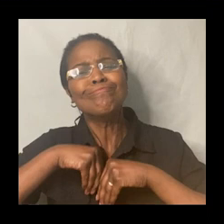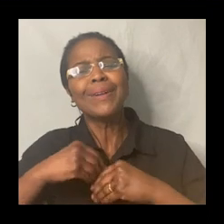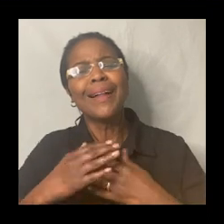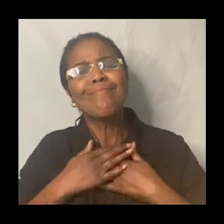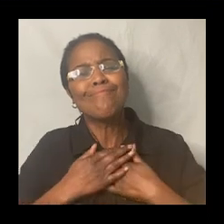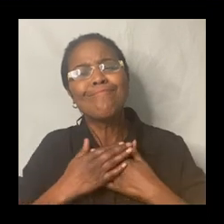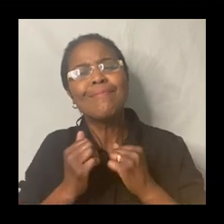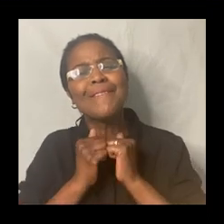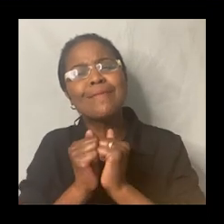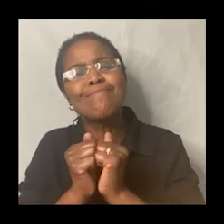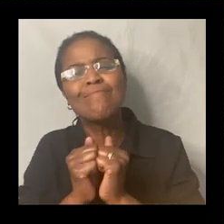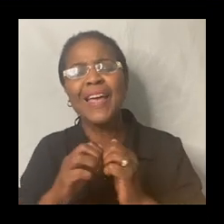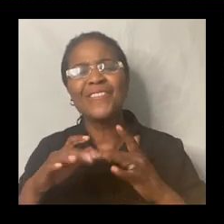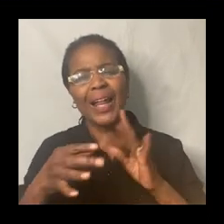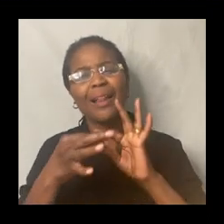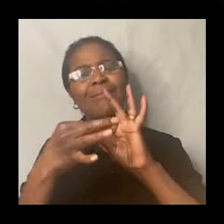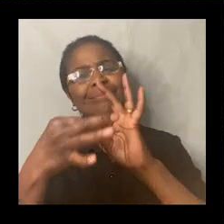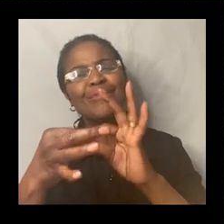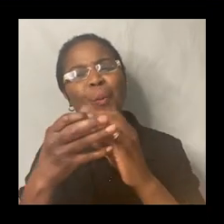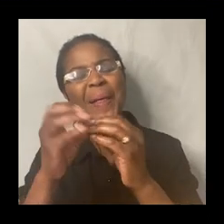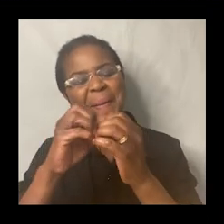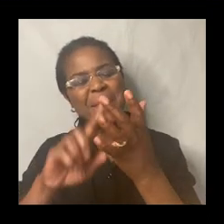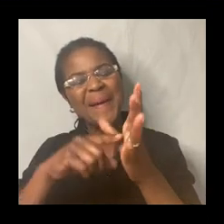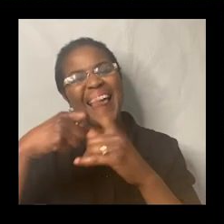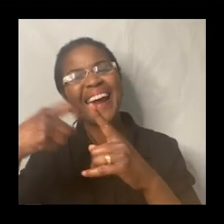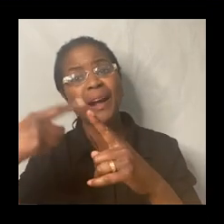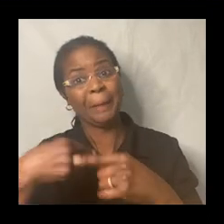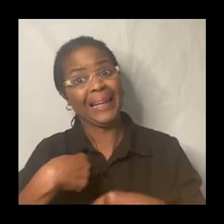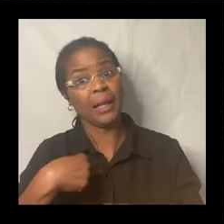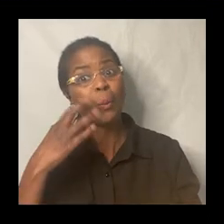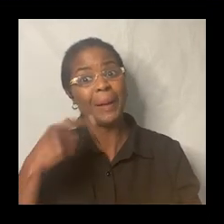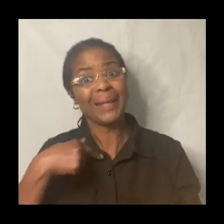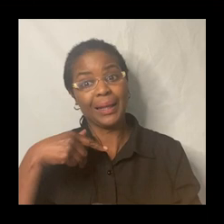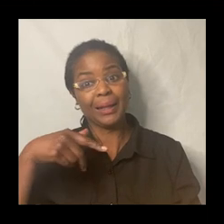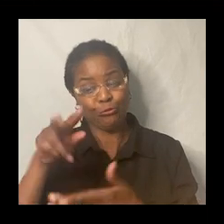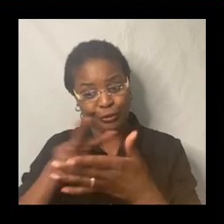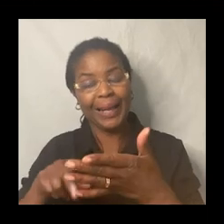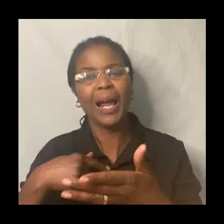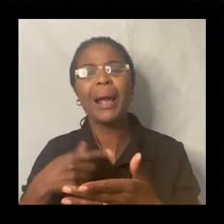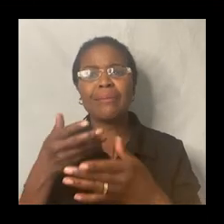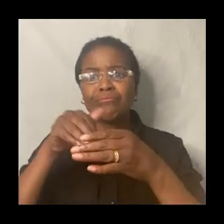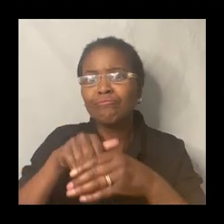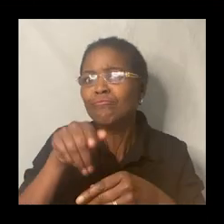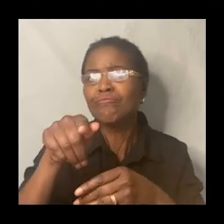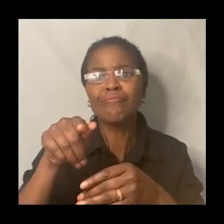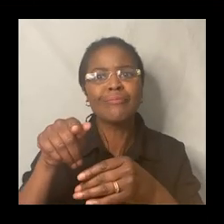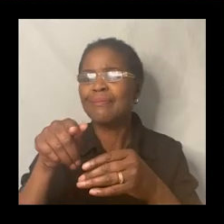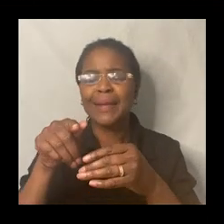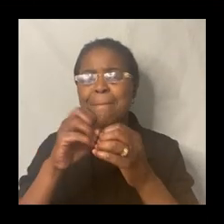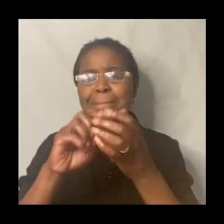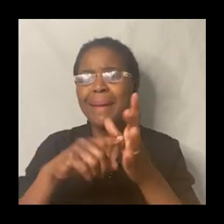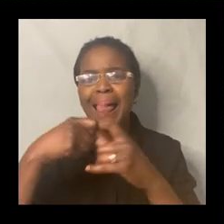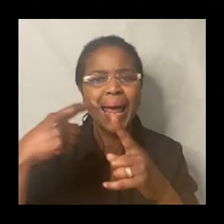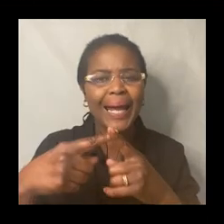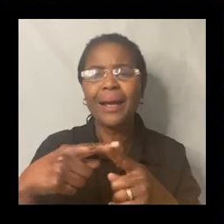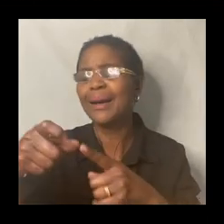of an affinity. I mean, I certainly did at that age. I was into Blake. I was into Keats at a very young age as